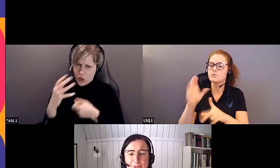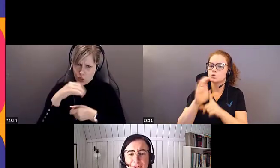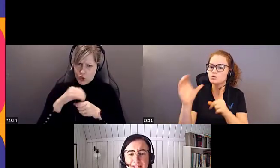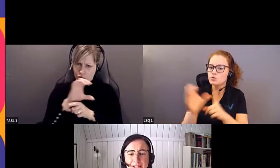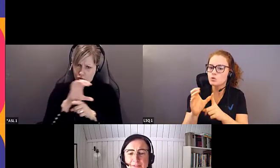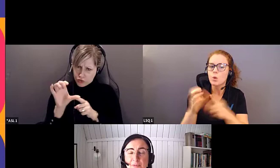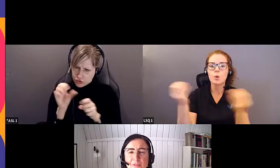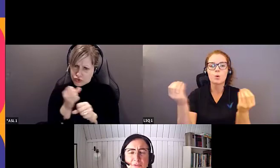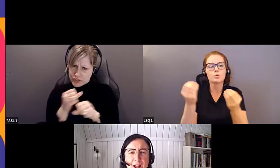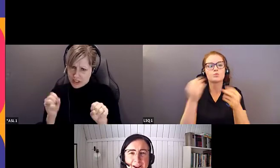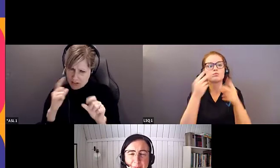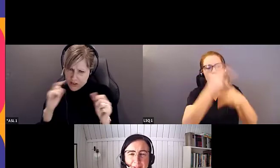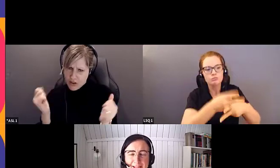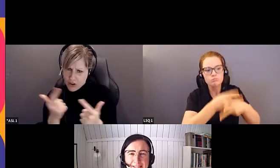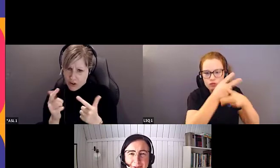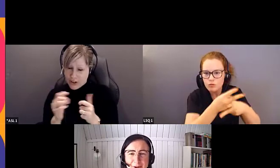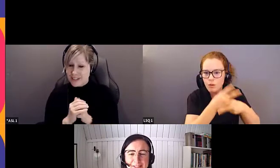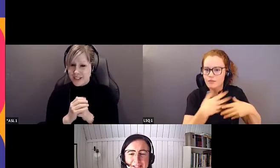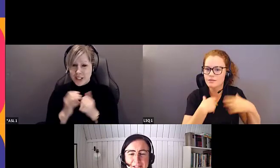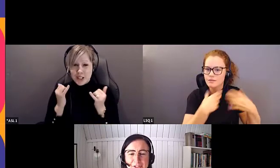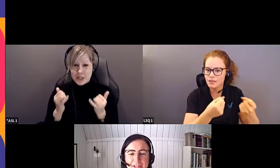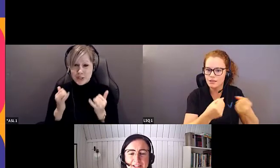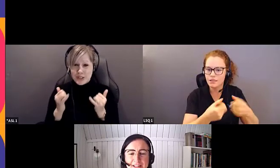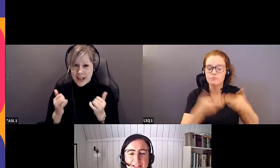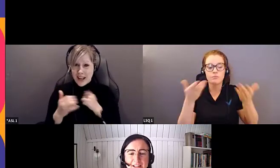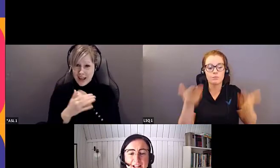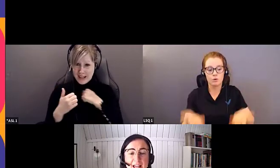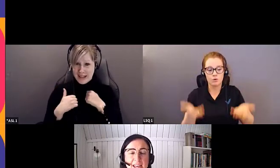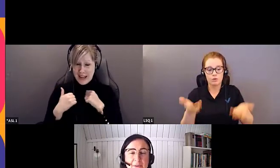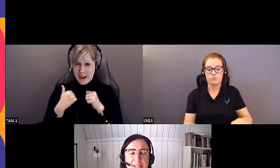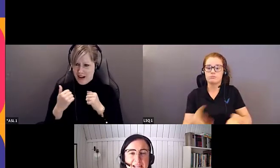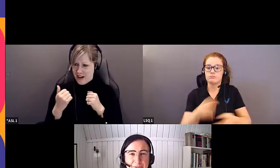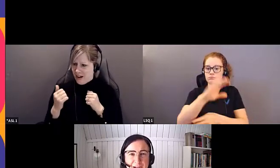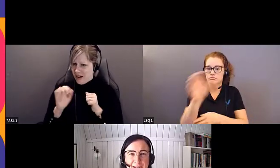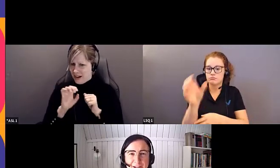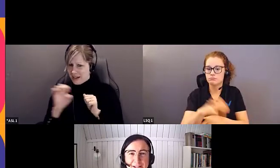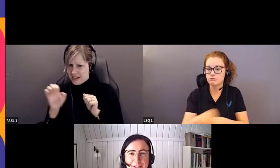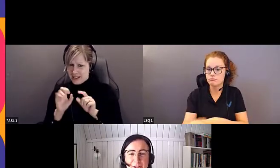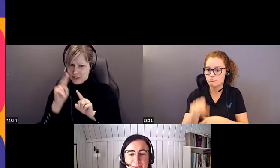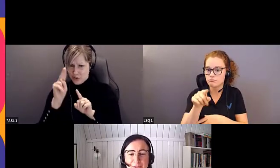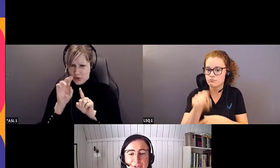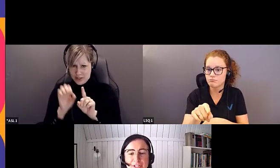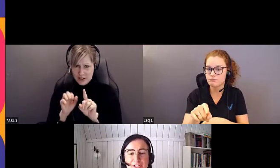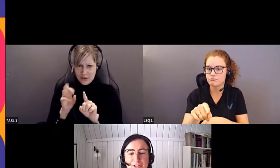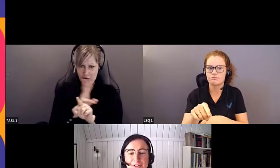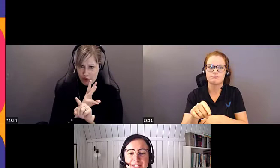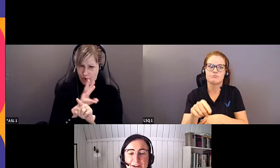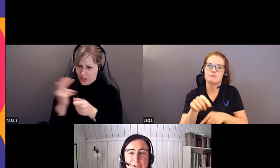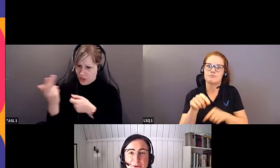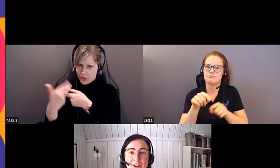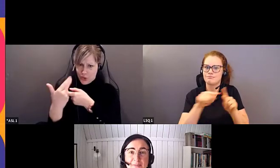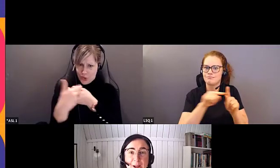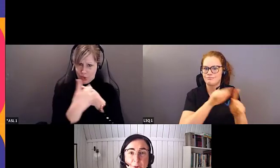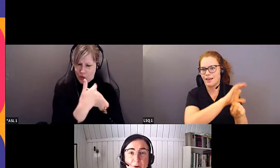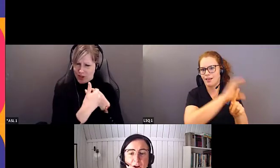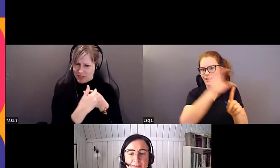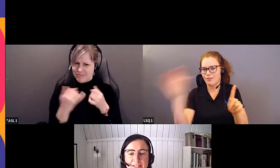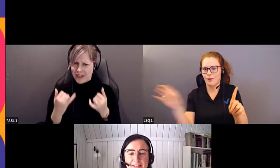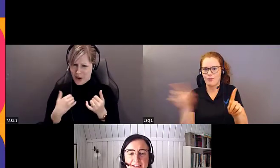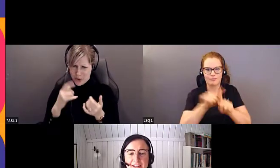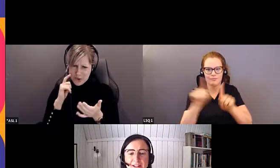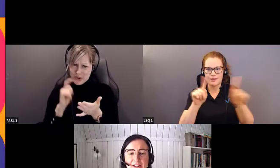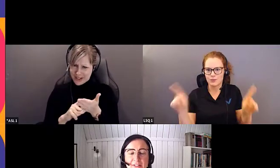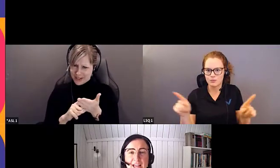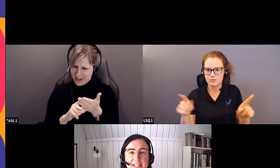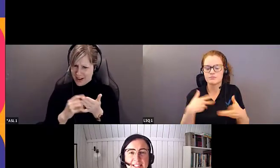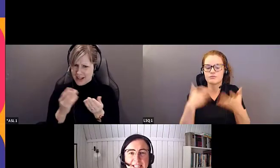gathering virtually from a variety of places across the country, and I would like to recognize the traditional territory of my home